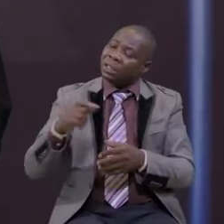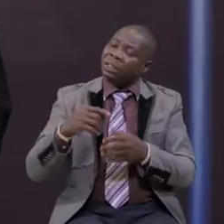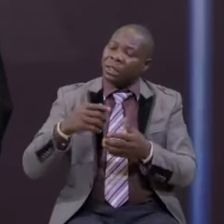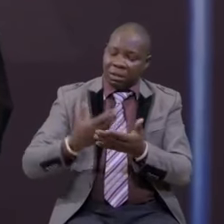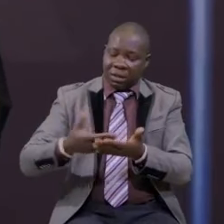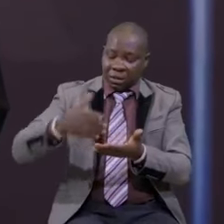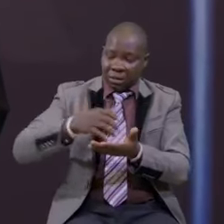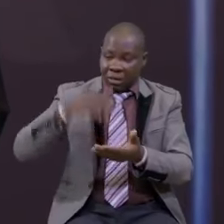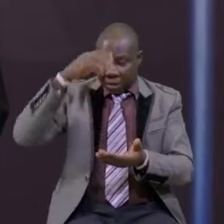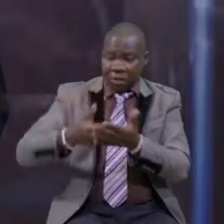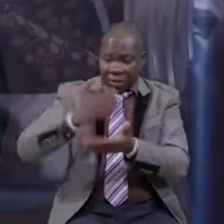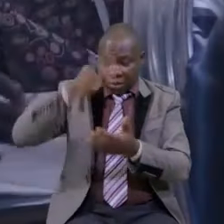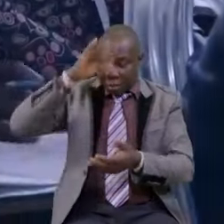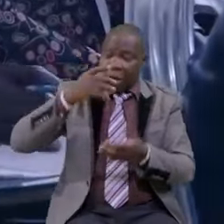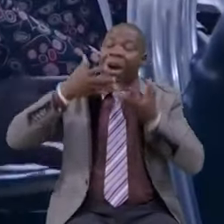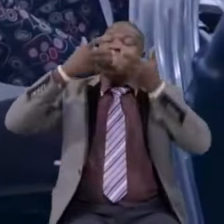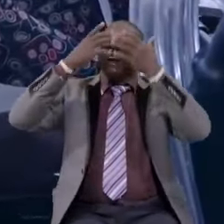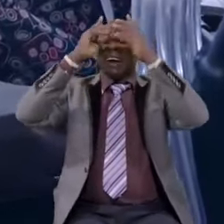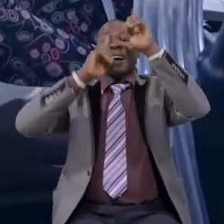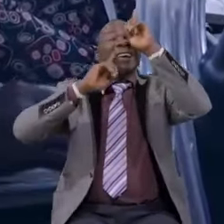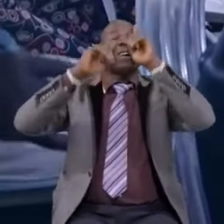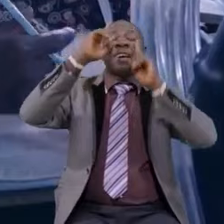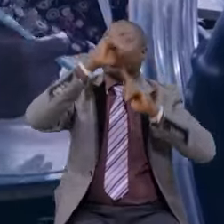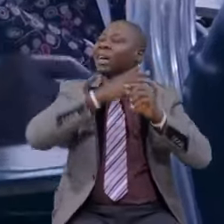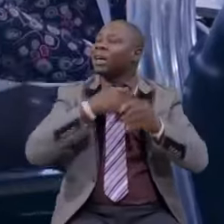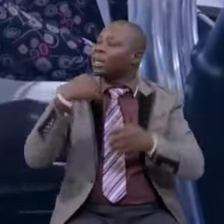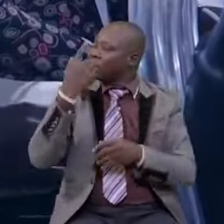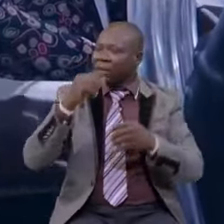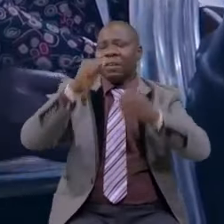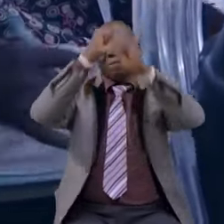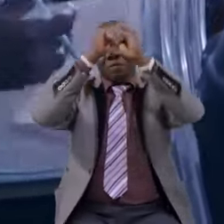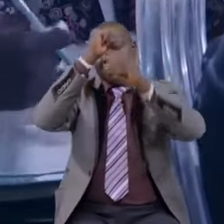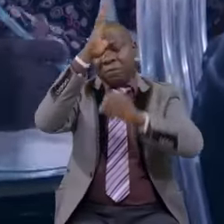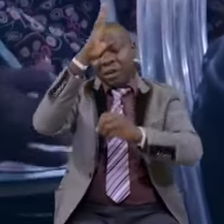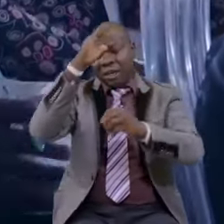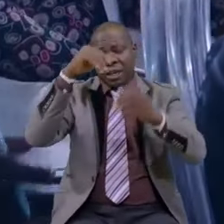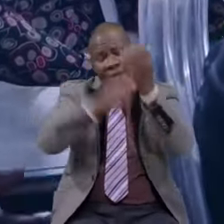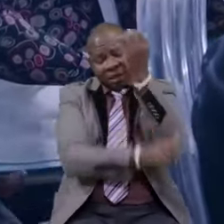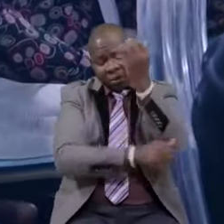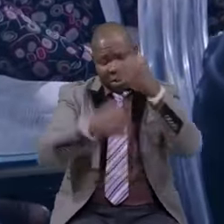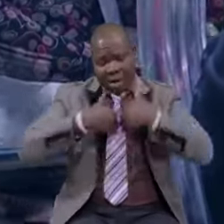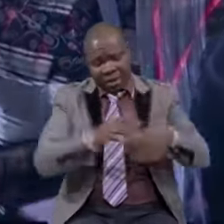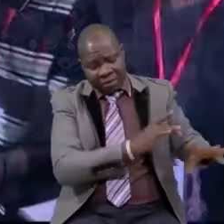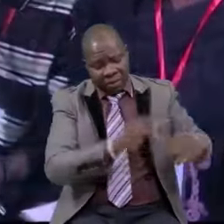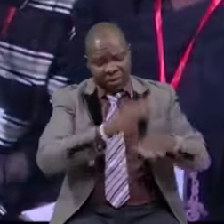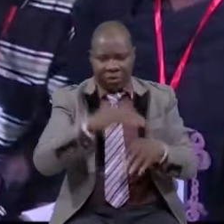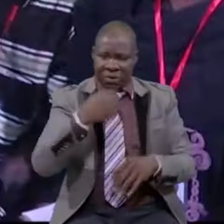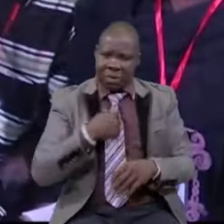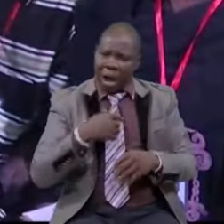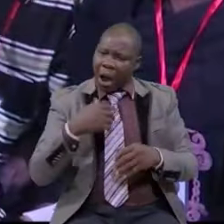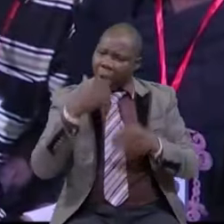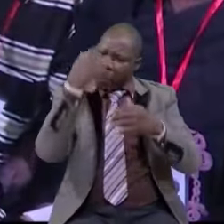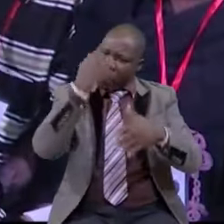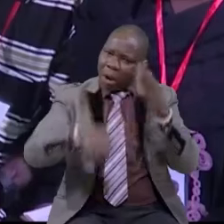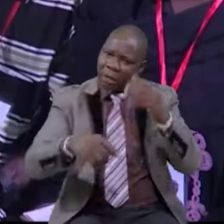Father Abraham, have mercy on me. What? Rich man? How would I know that rich man